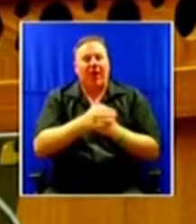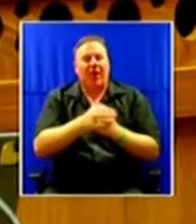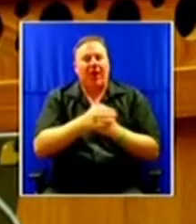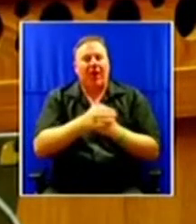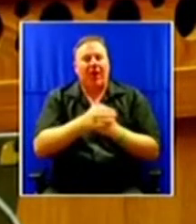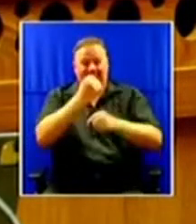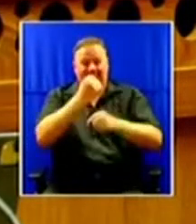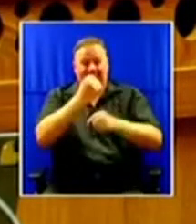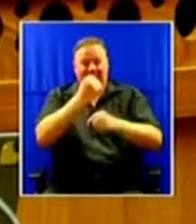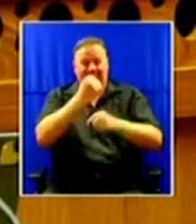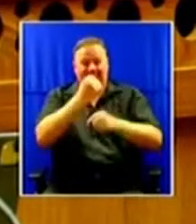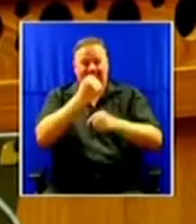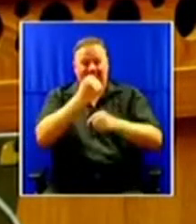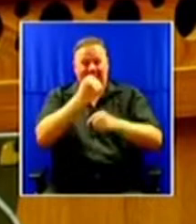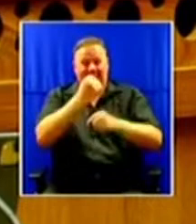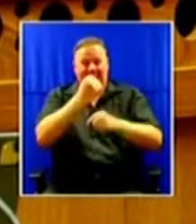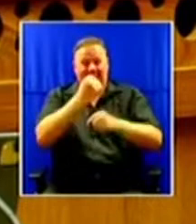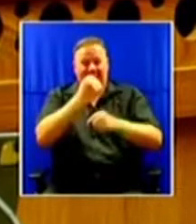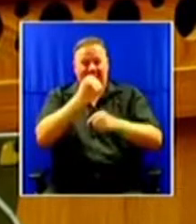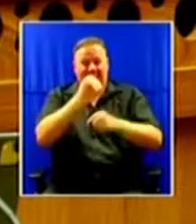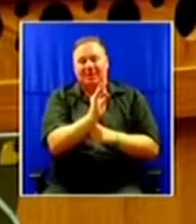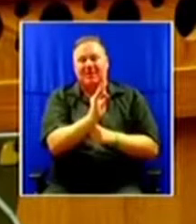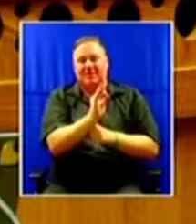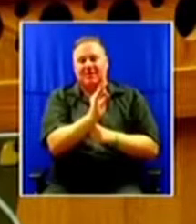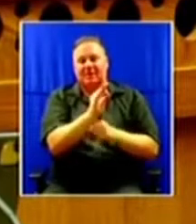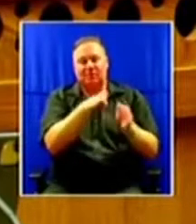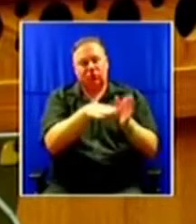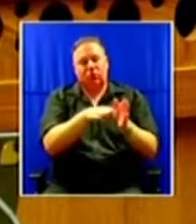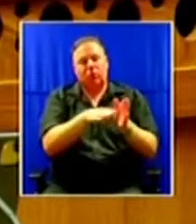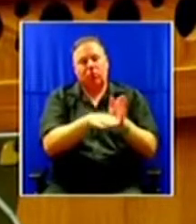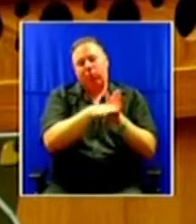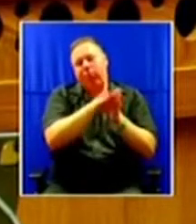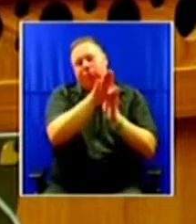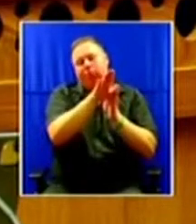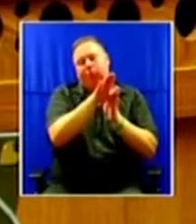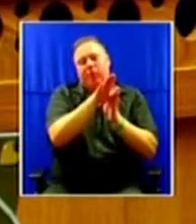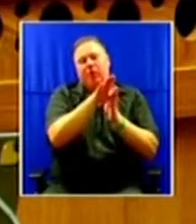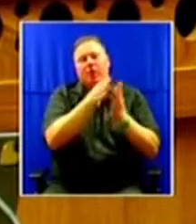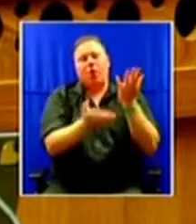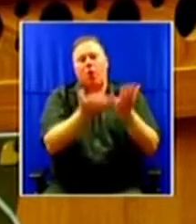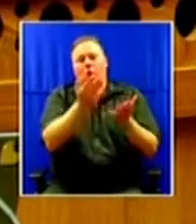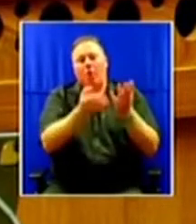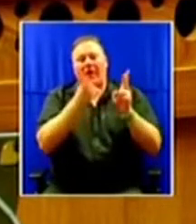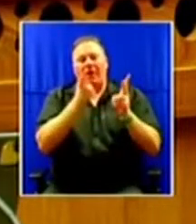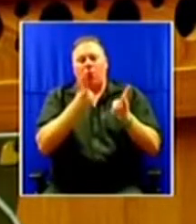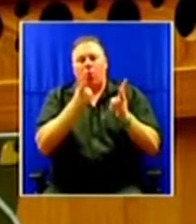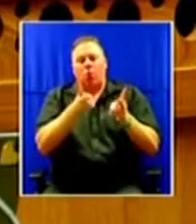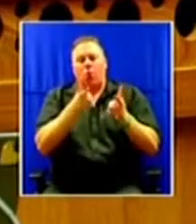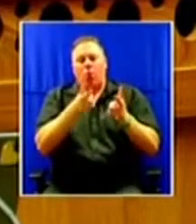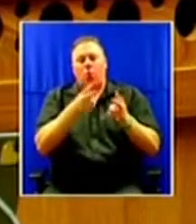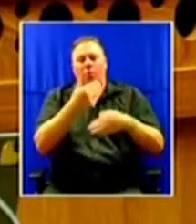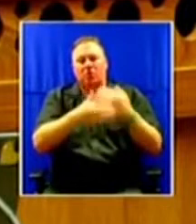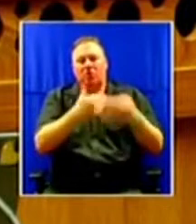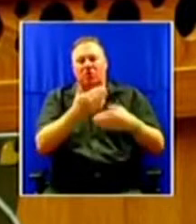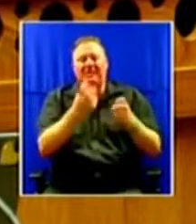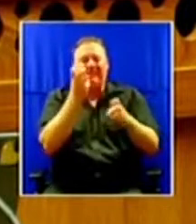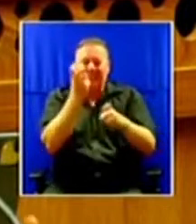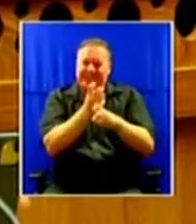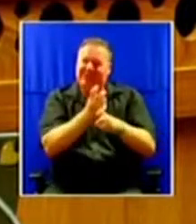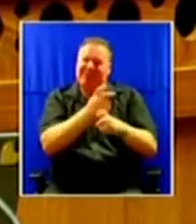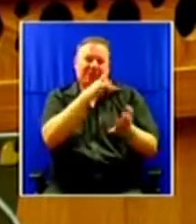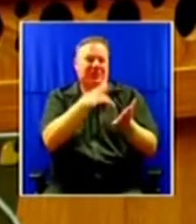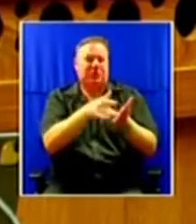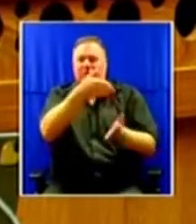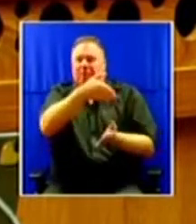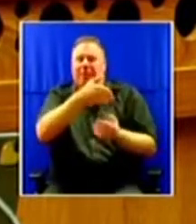around 70% of its normal annual production in difficult circumstances. Last week,